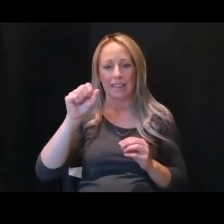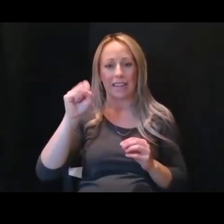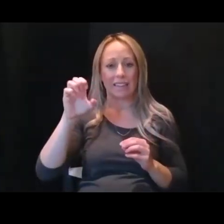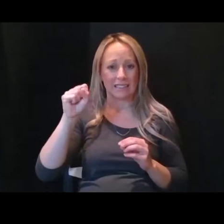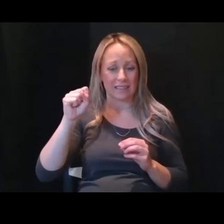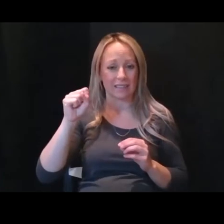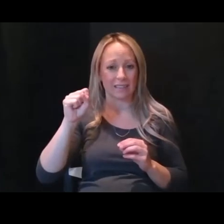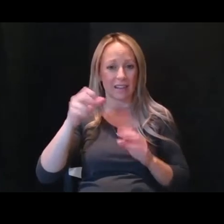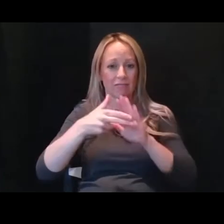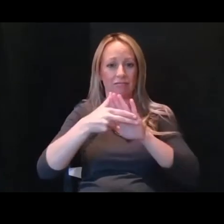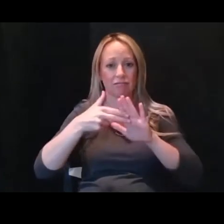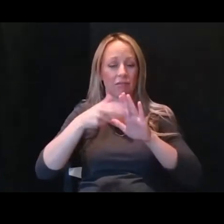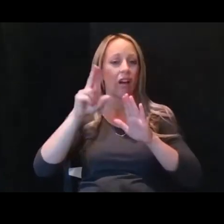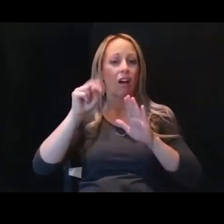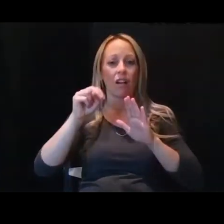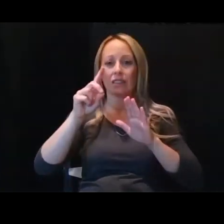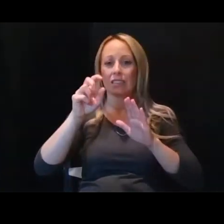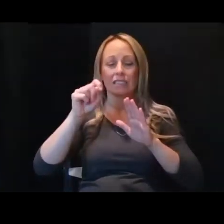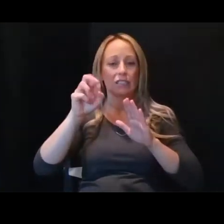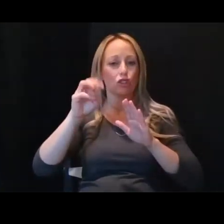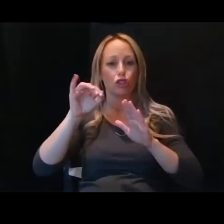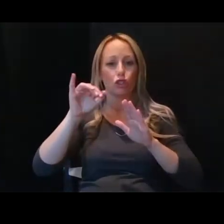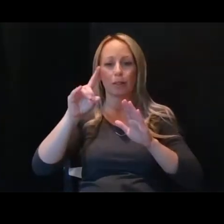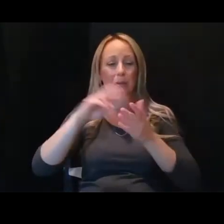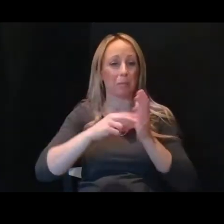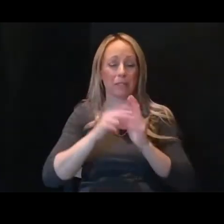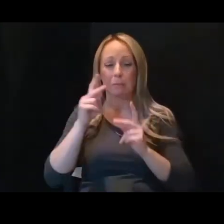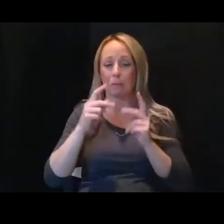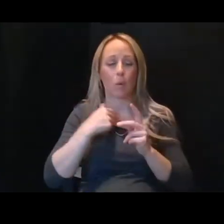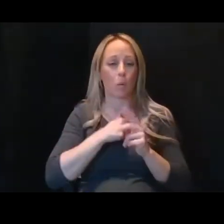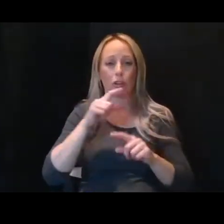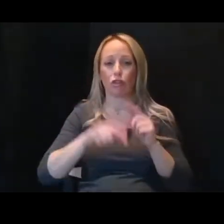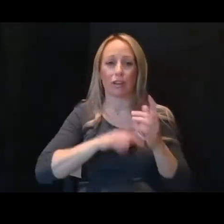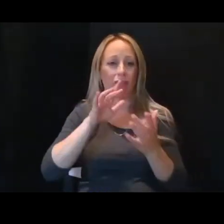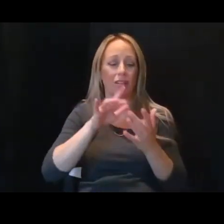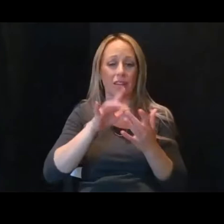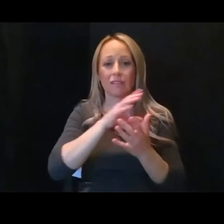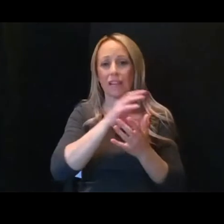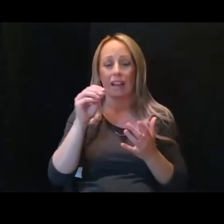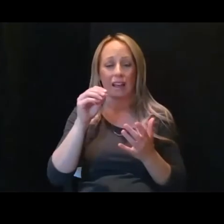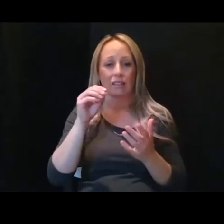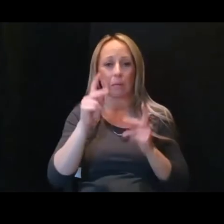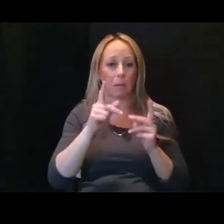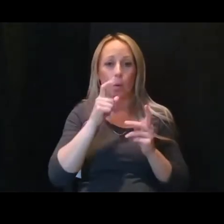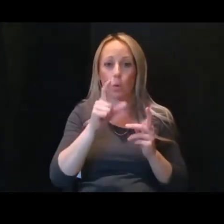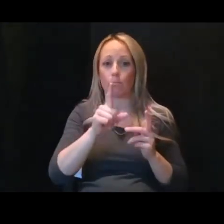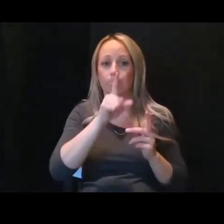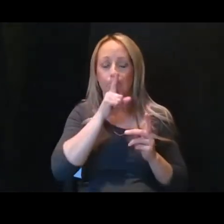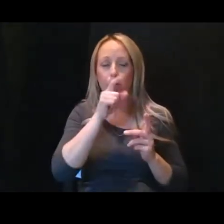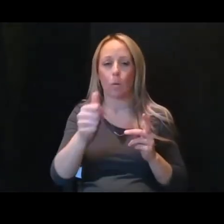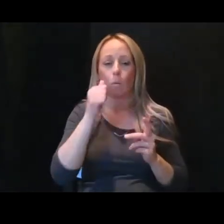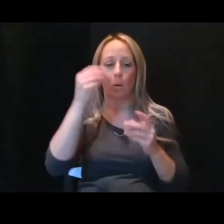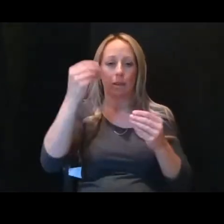as undetermined. That includes people we were not able to reach and people who would not give us information.